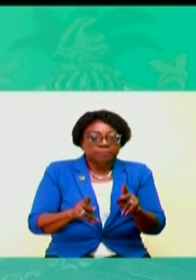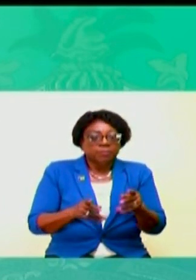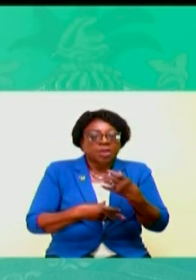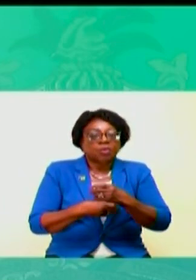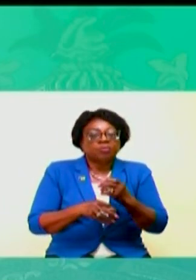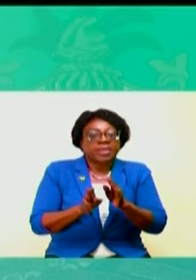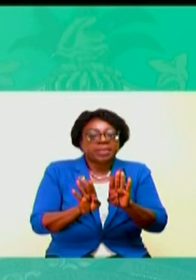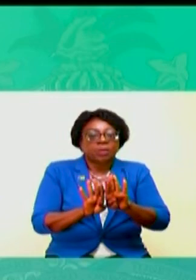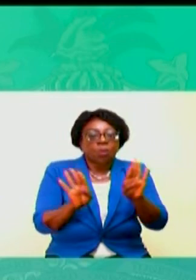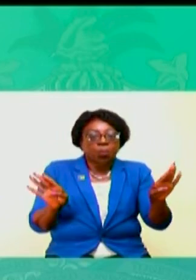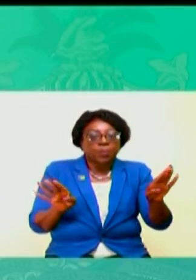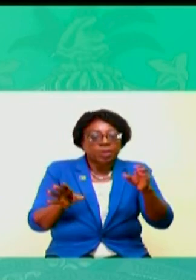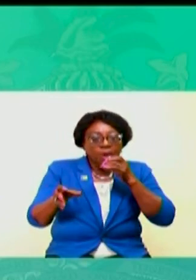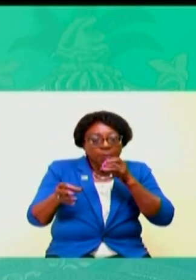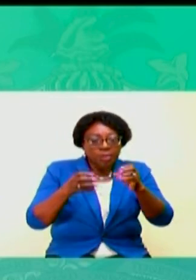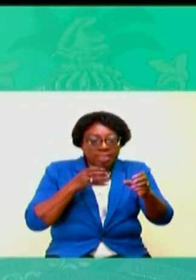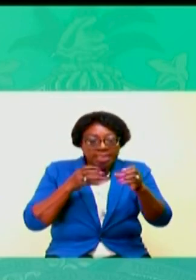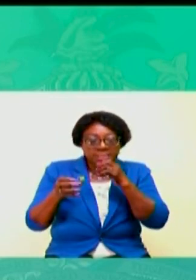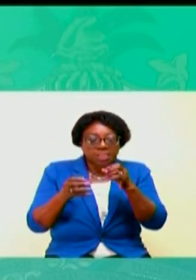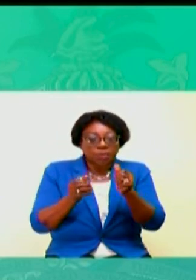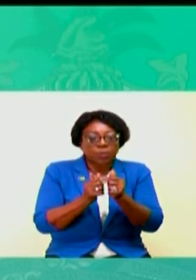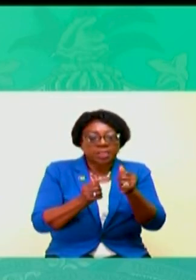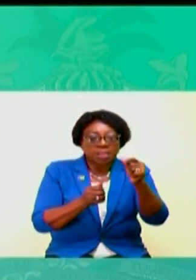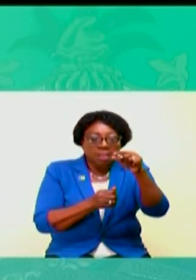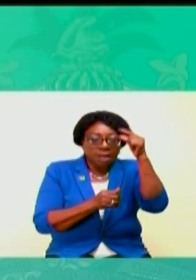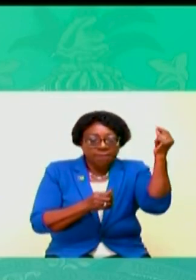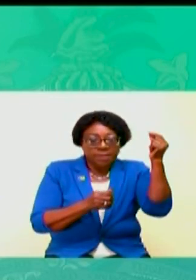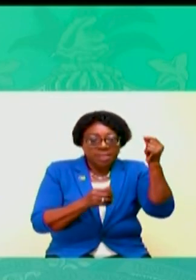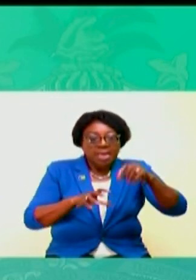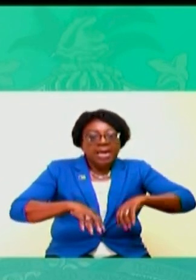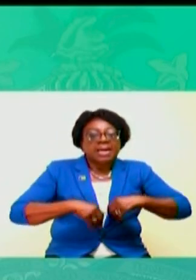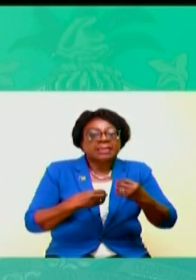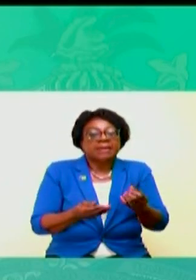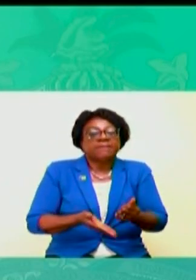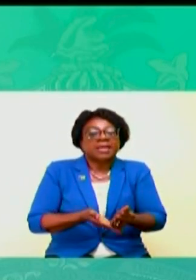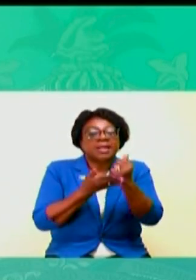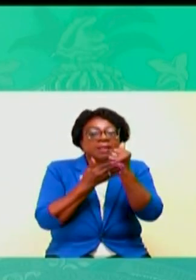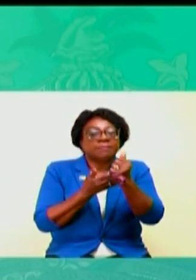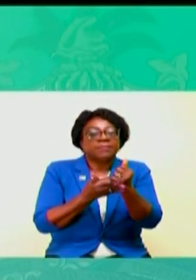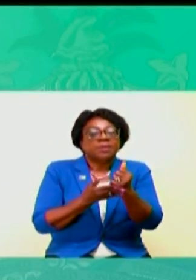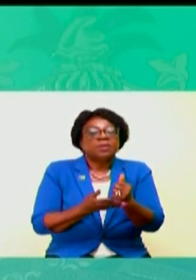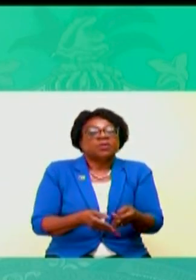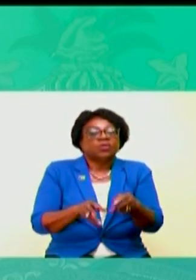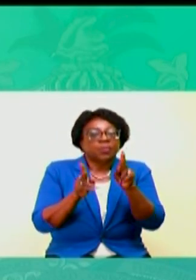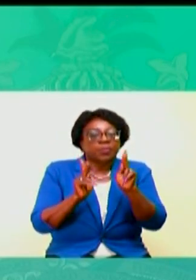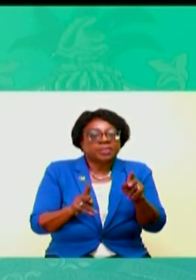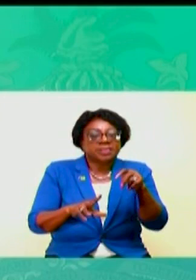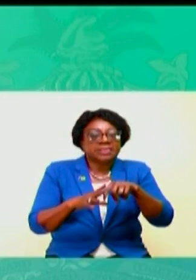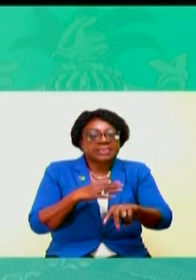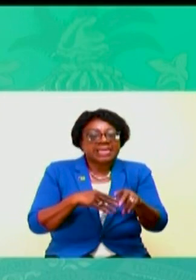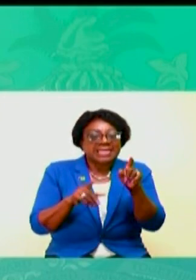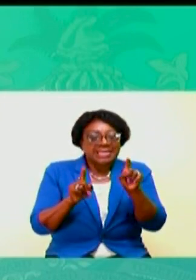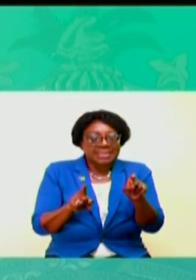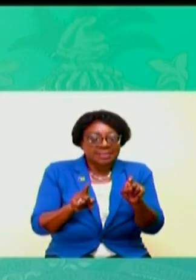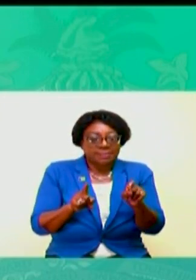open communication networks with the government, and granting relief to necessitous persons. Mr. Deputy Speaker,